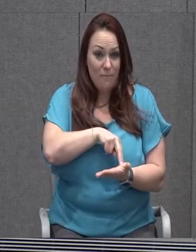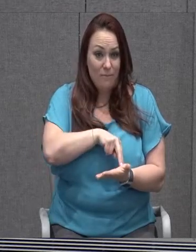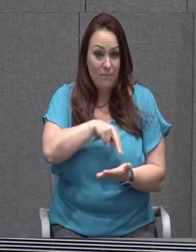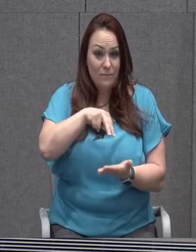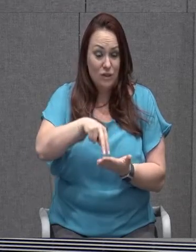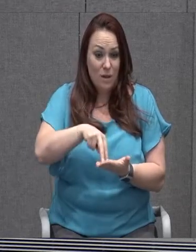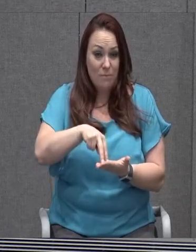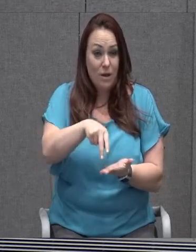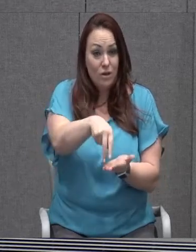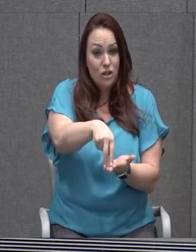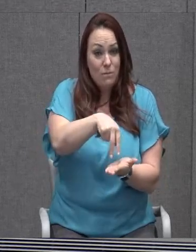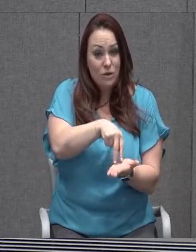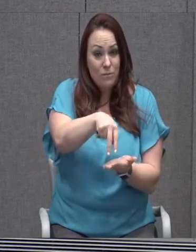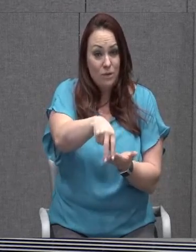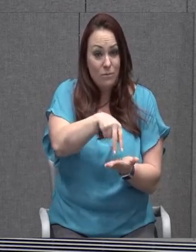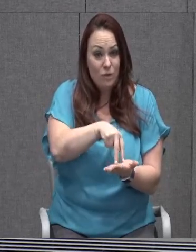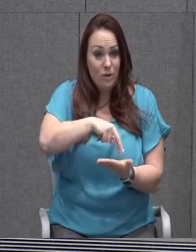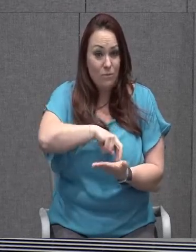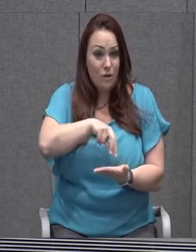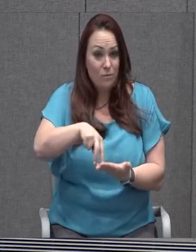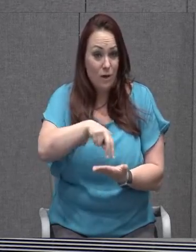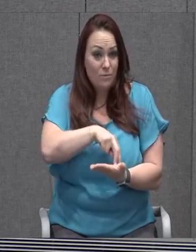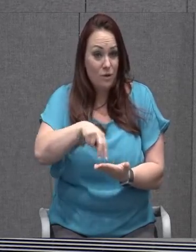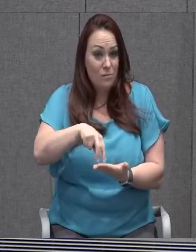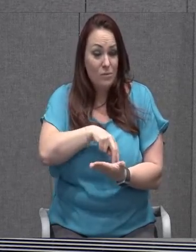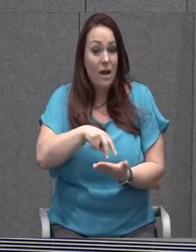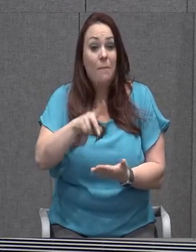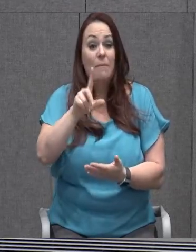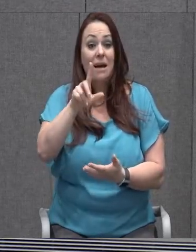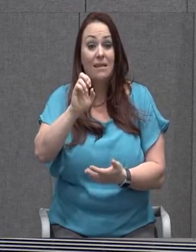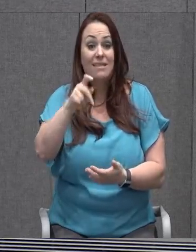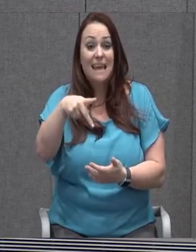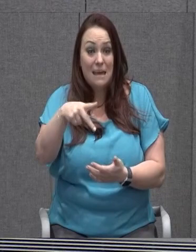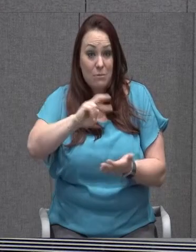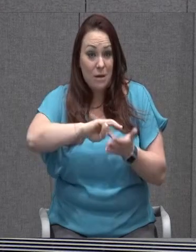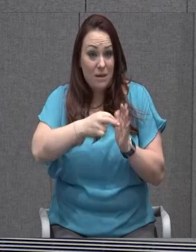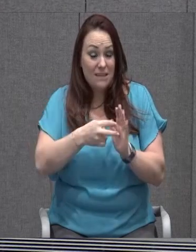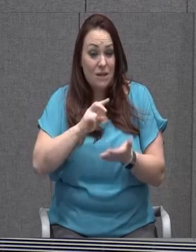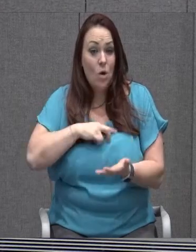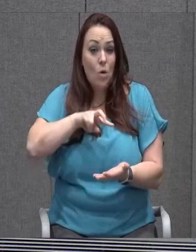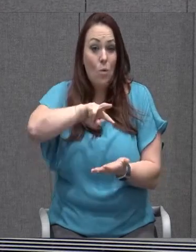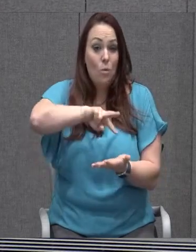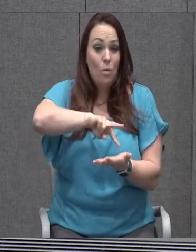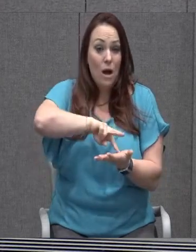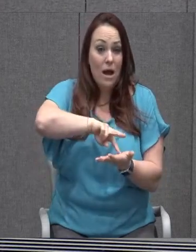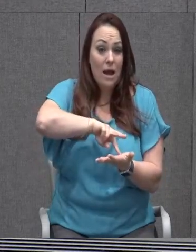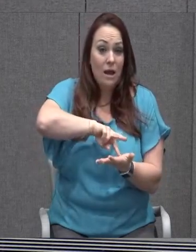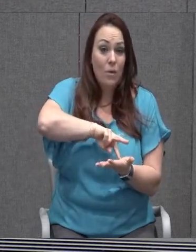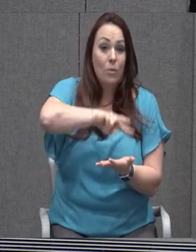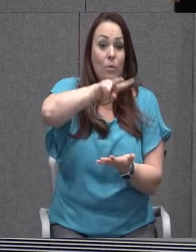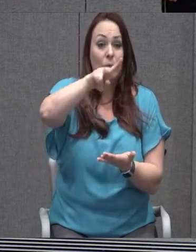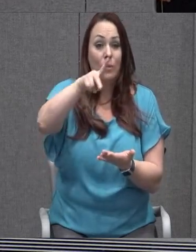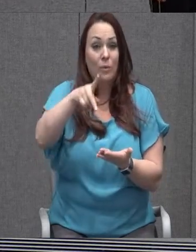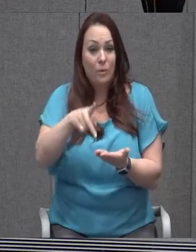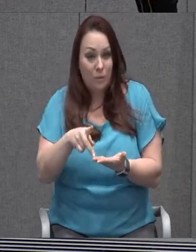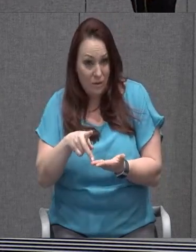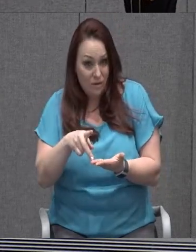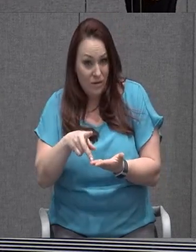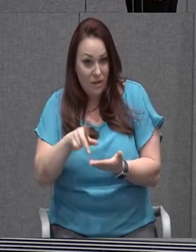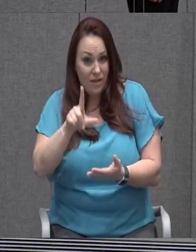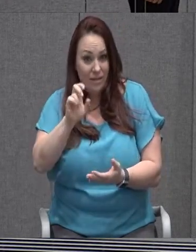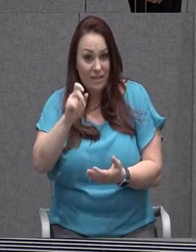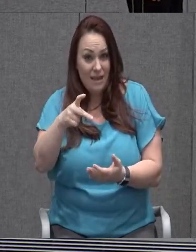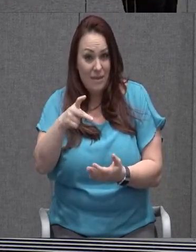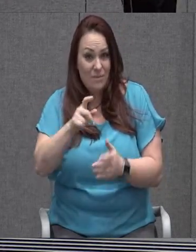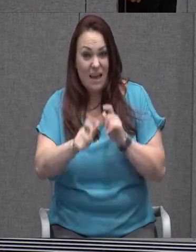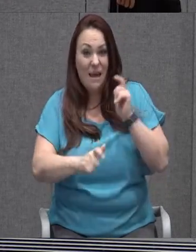those. You just have to try and get over them safely. And leaping, we go from 1 foot to another foot, to the other foot, kind of like we are